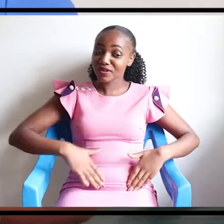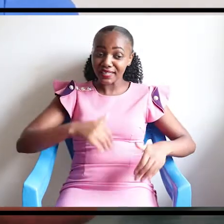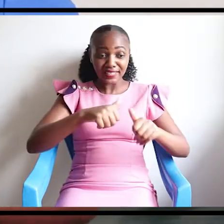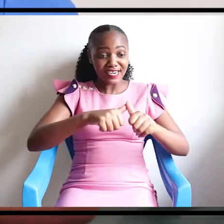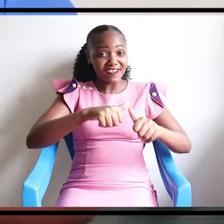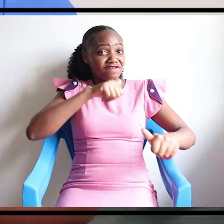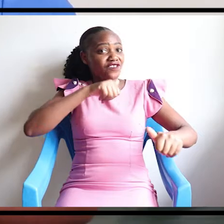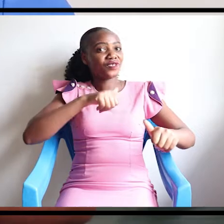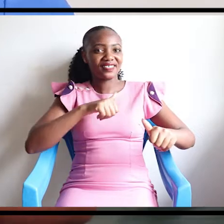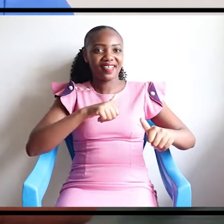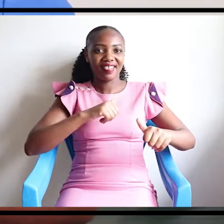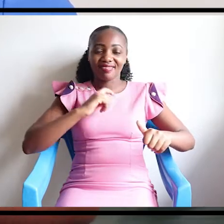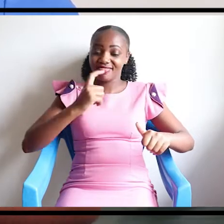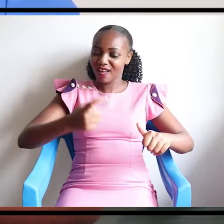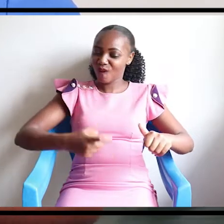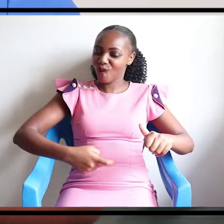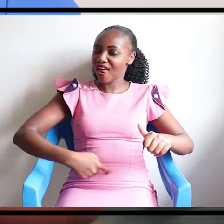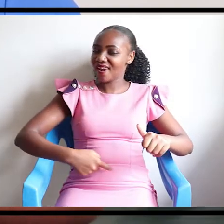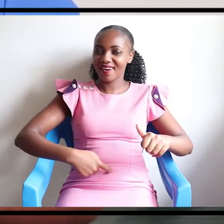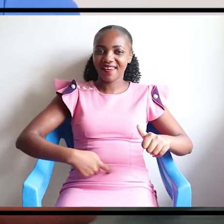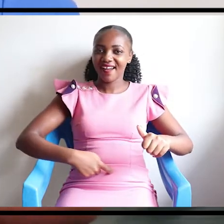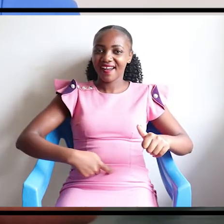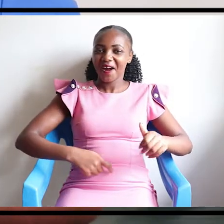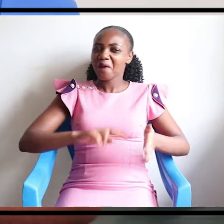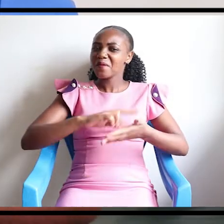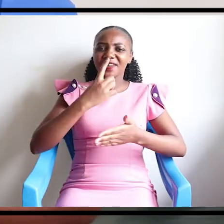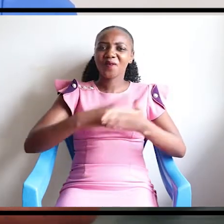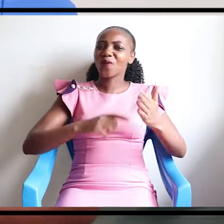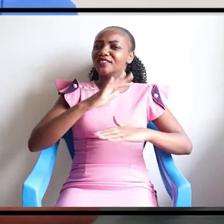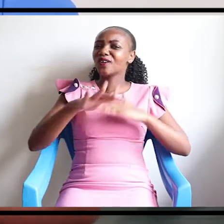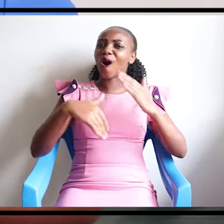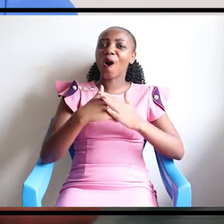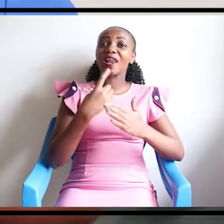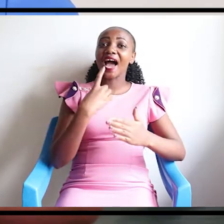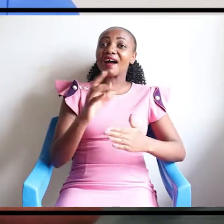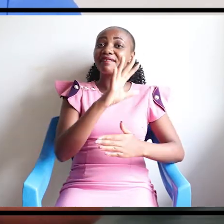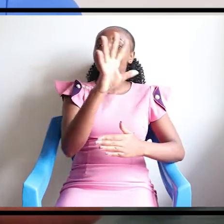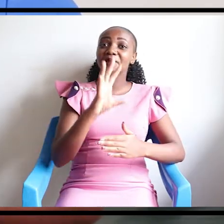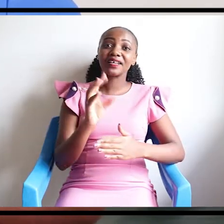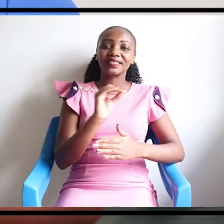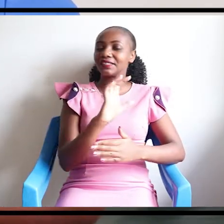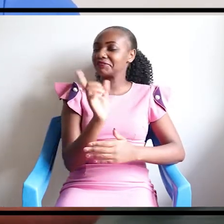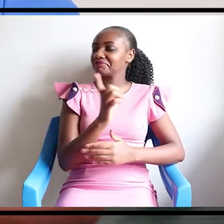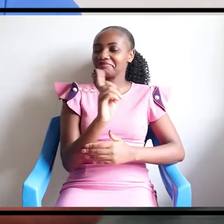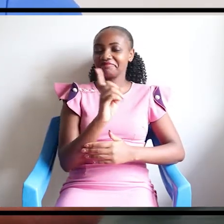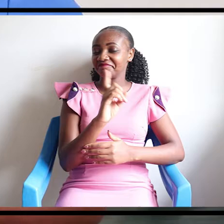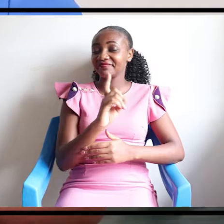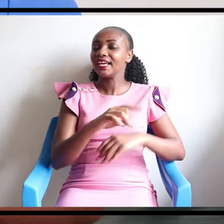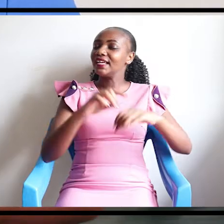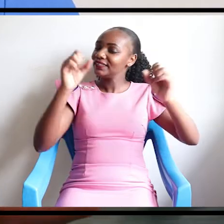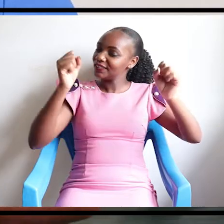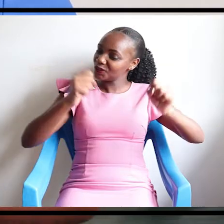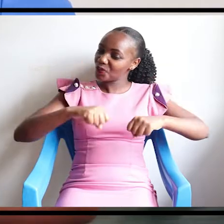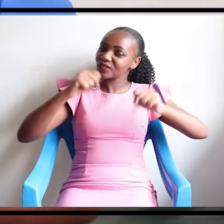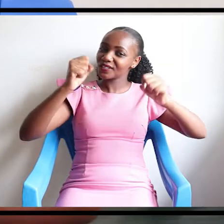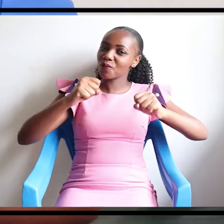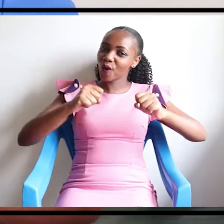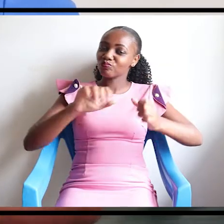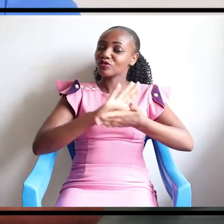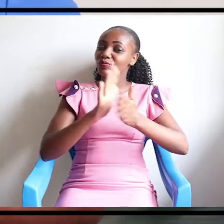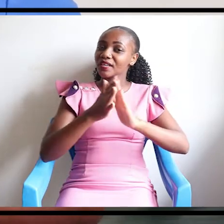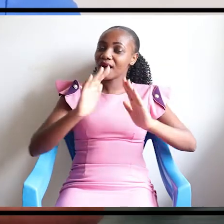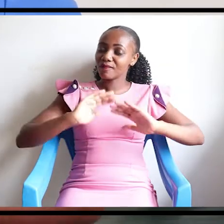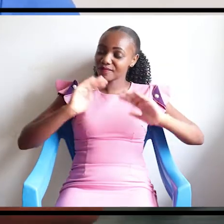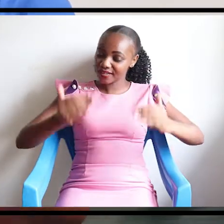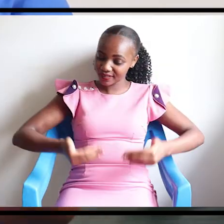it's something man-made, it's not 100%. So it's possible, yes, I agree, it's very much possible to conceive even if one has the coil